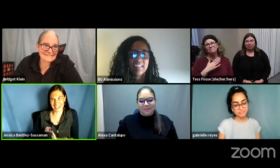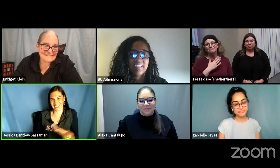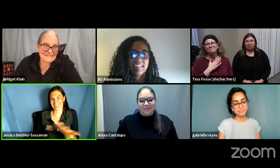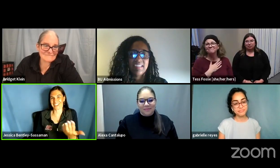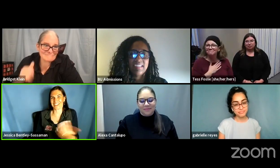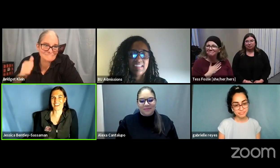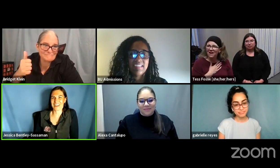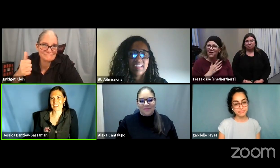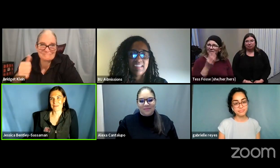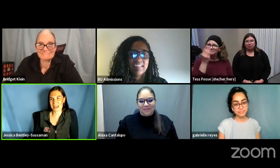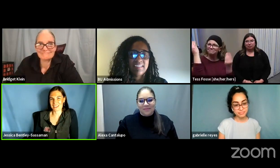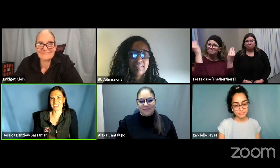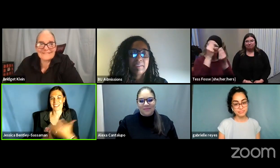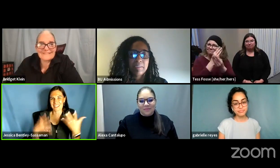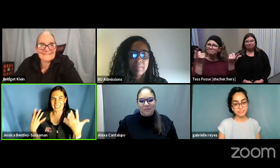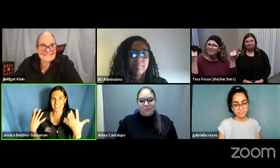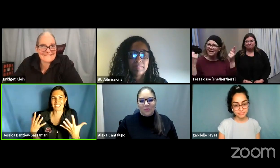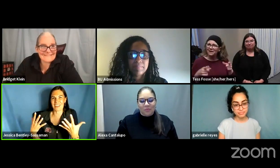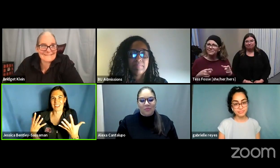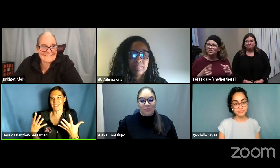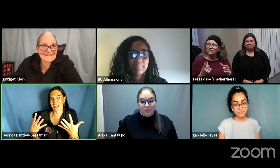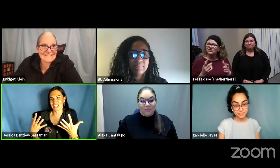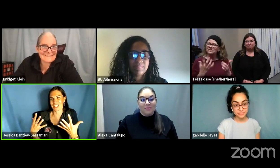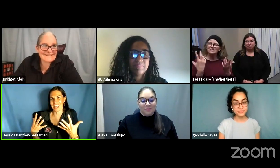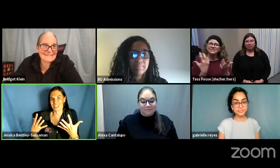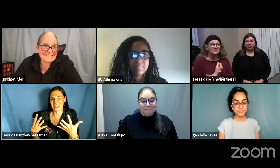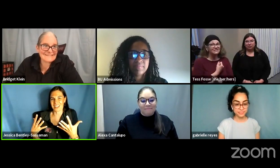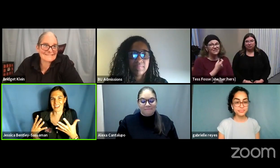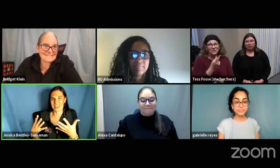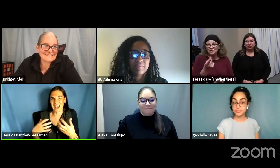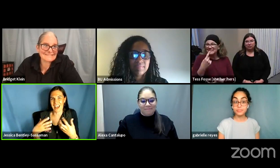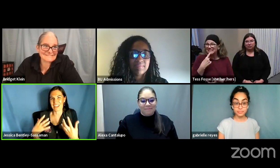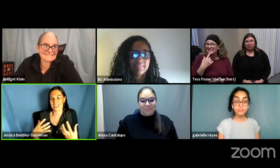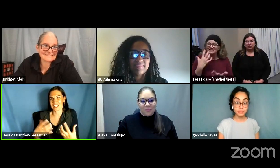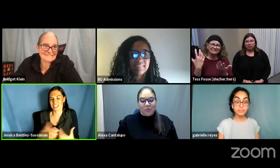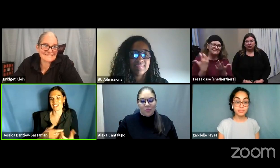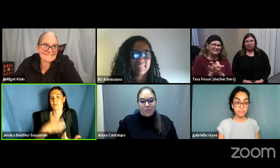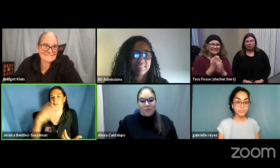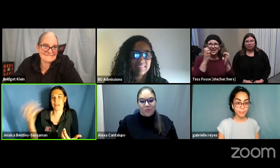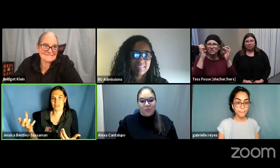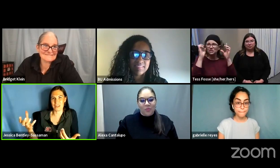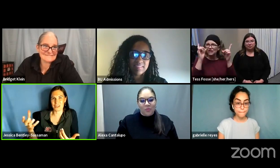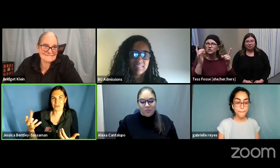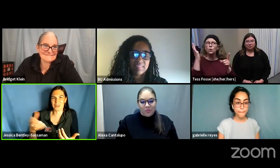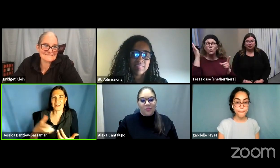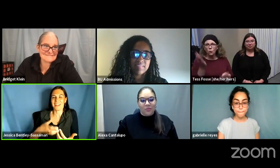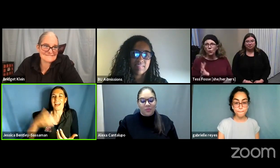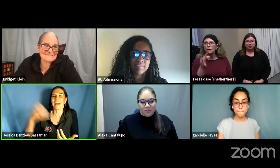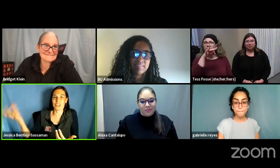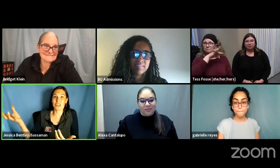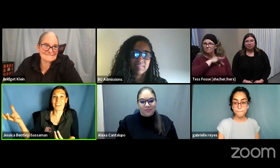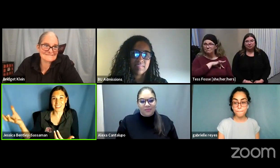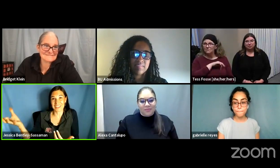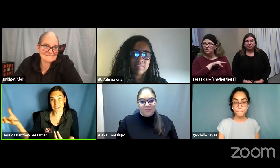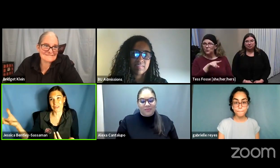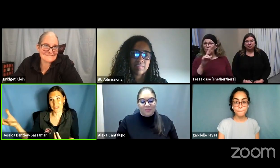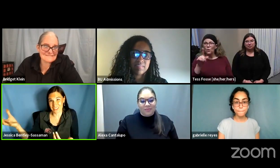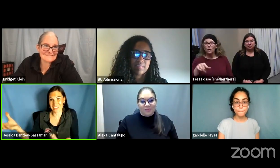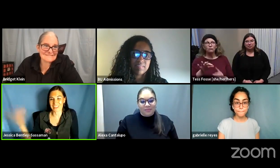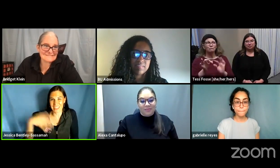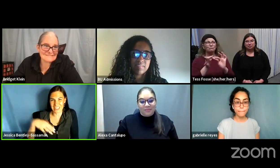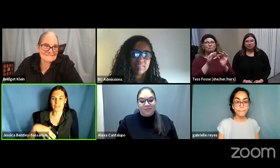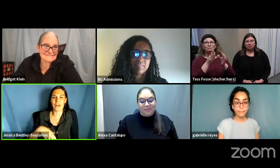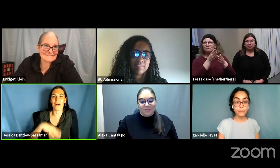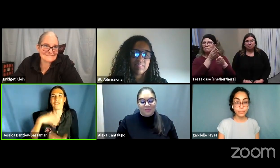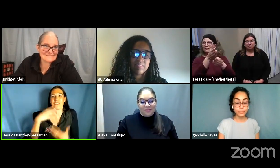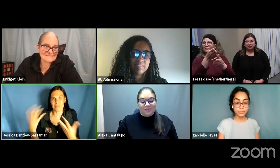that in, like you guys were talking about, just like taking advantage of that education and how that education then will benefit you when you're out there in the field.